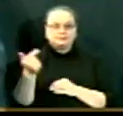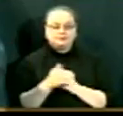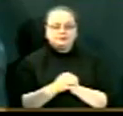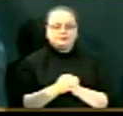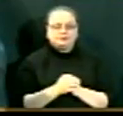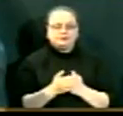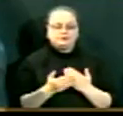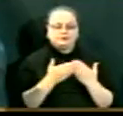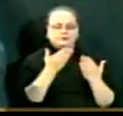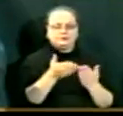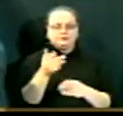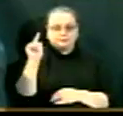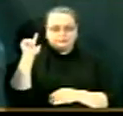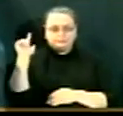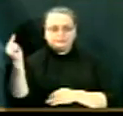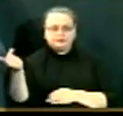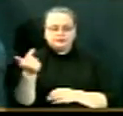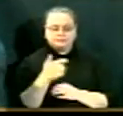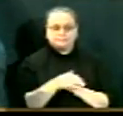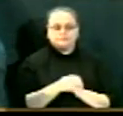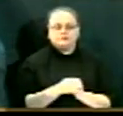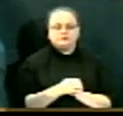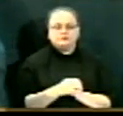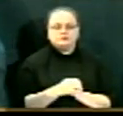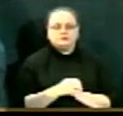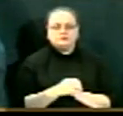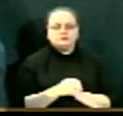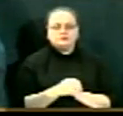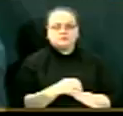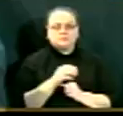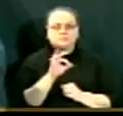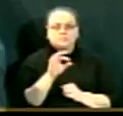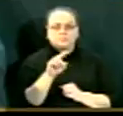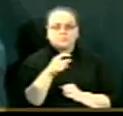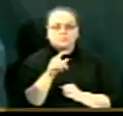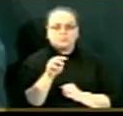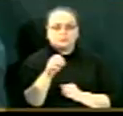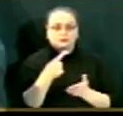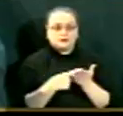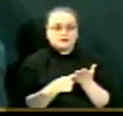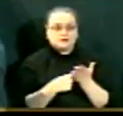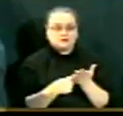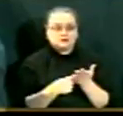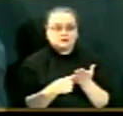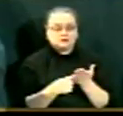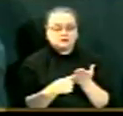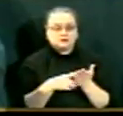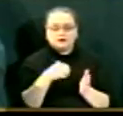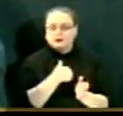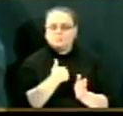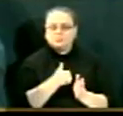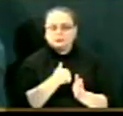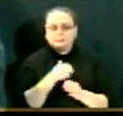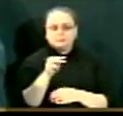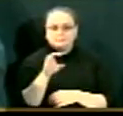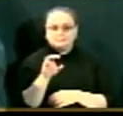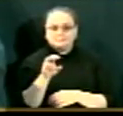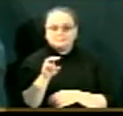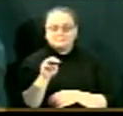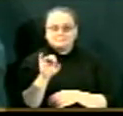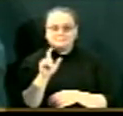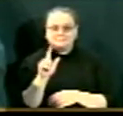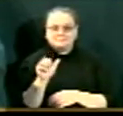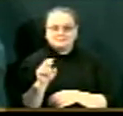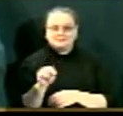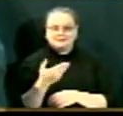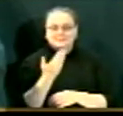Motion by Ms. Hill, seconded by Mr. Norman. Ms. Fugit, discussion? Oh, I'm sorry, Mr. McMillan. Thank